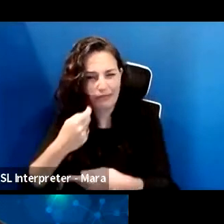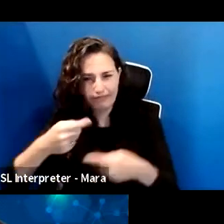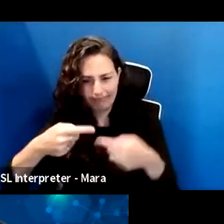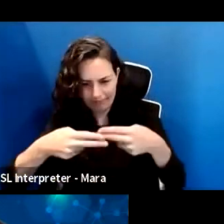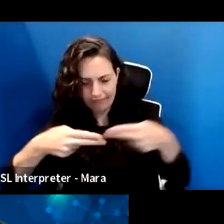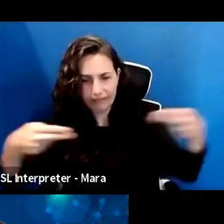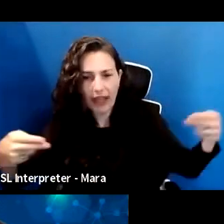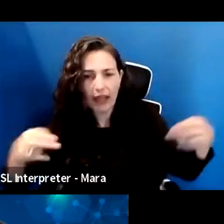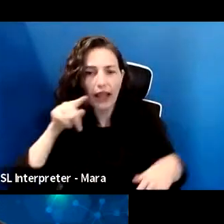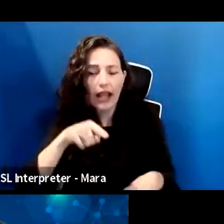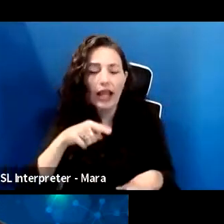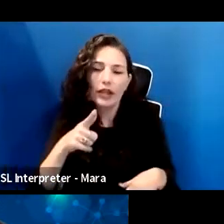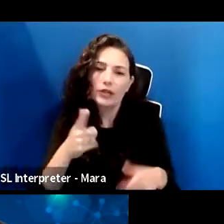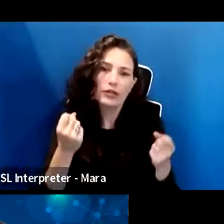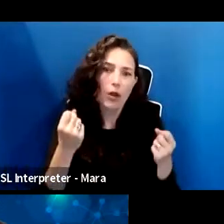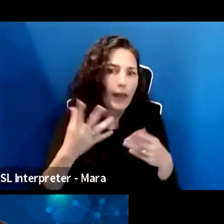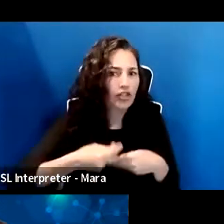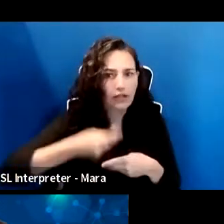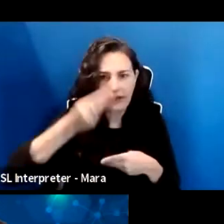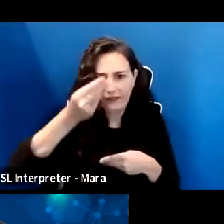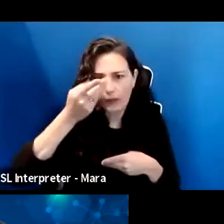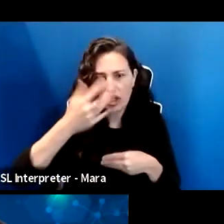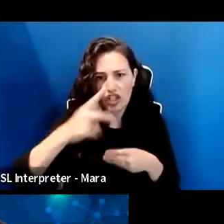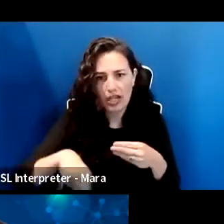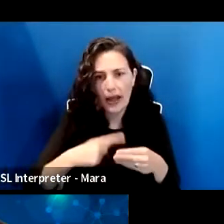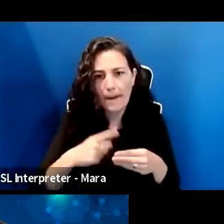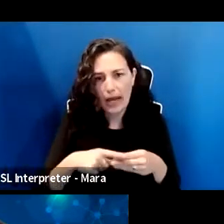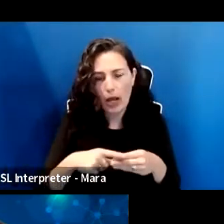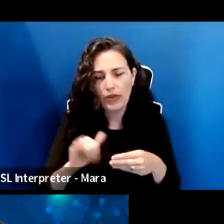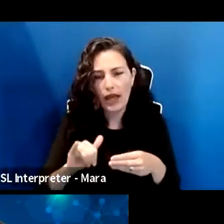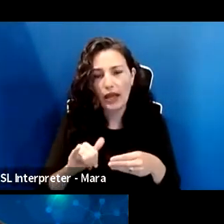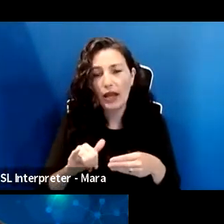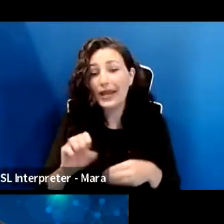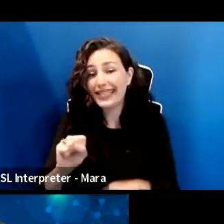budget agreement there. I'll give you a little secret though. If you go to